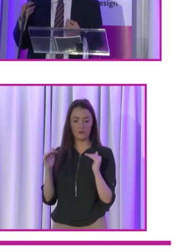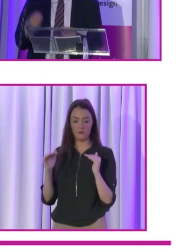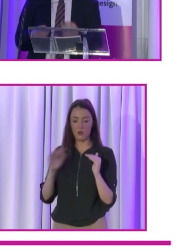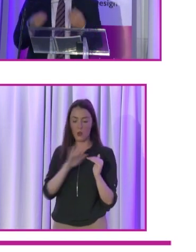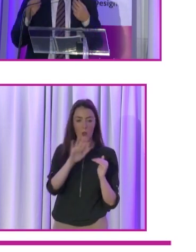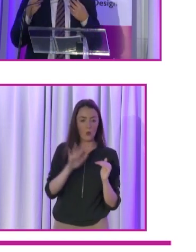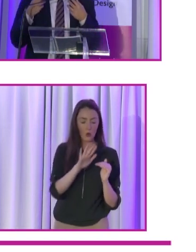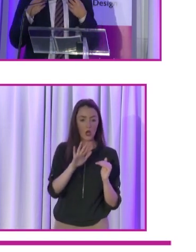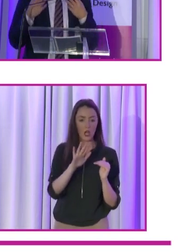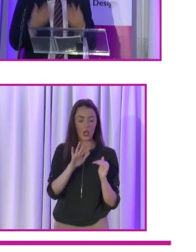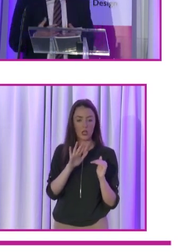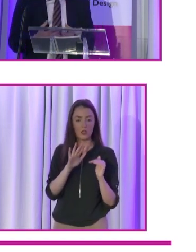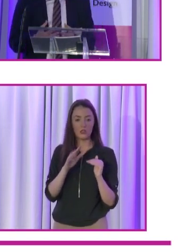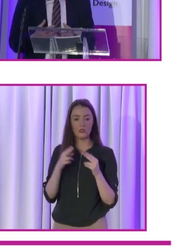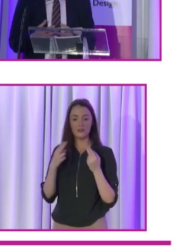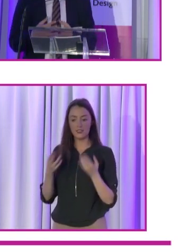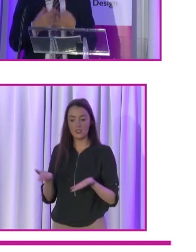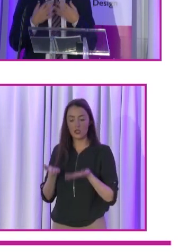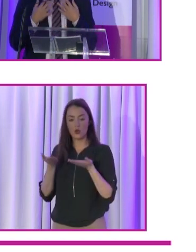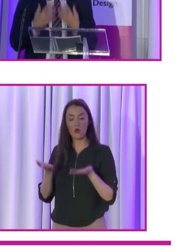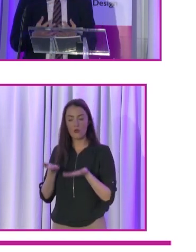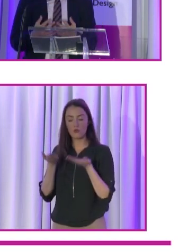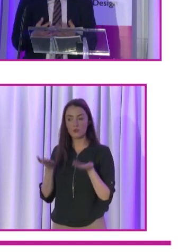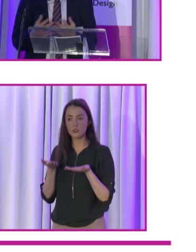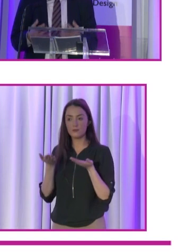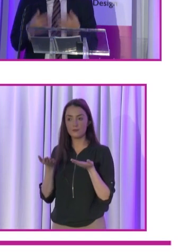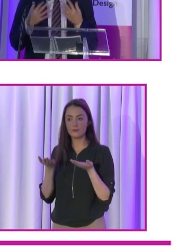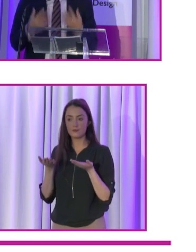level. So we encourage very much